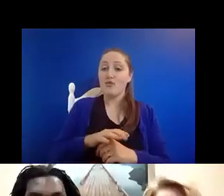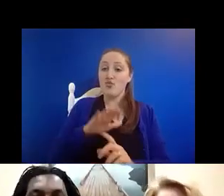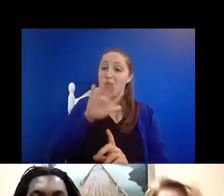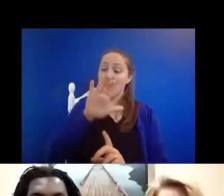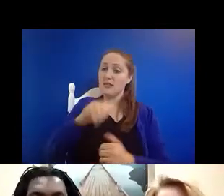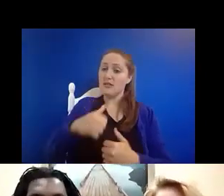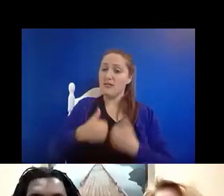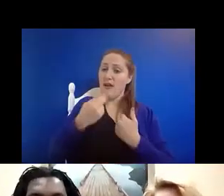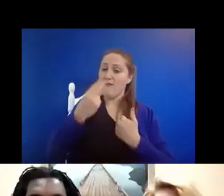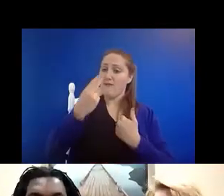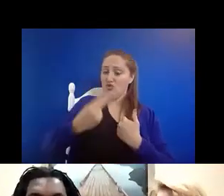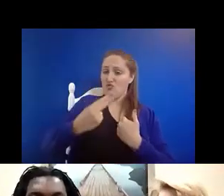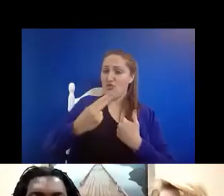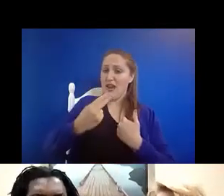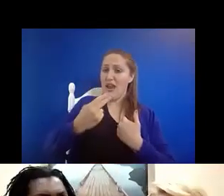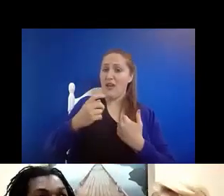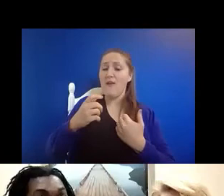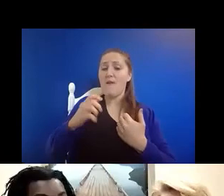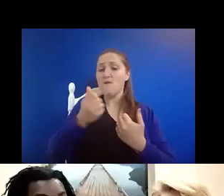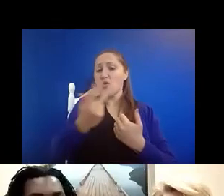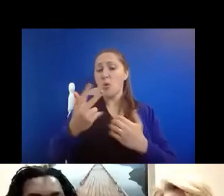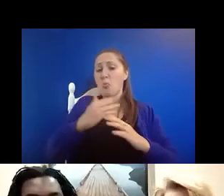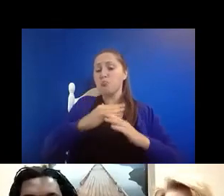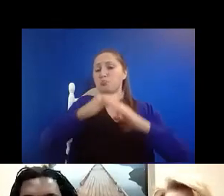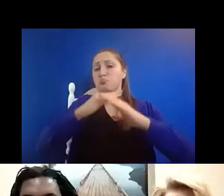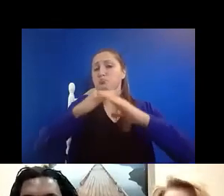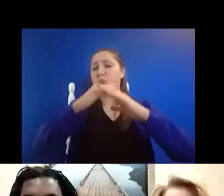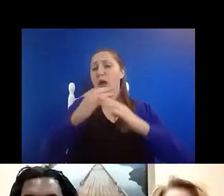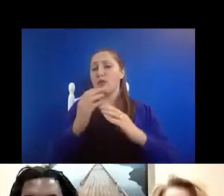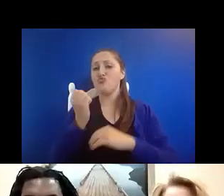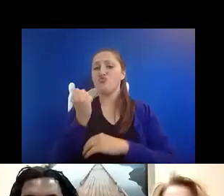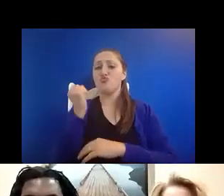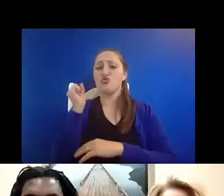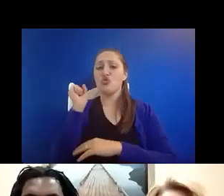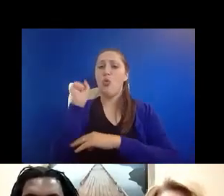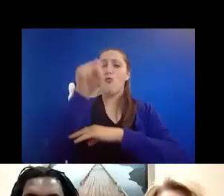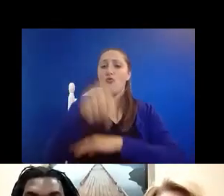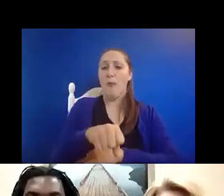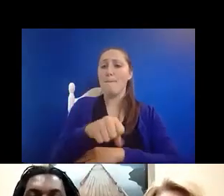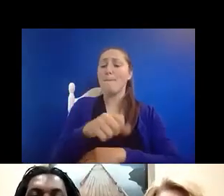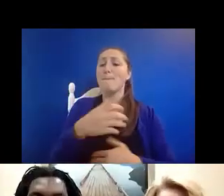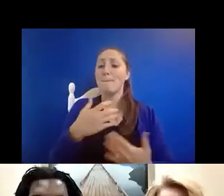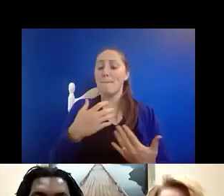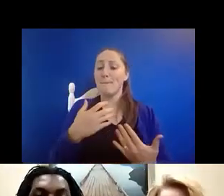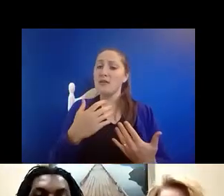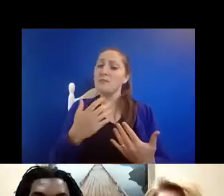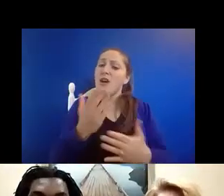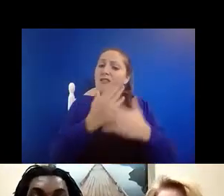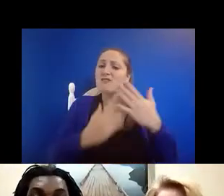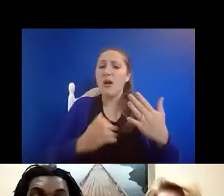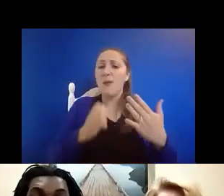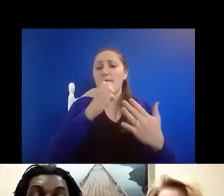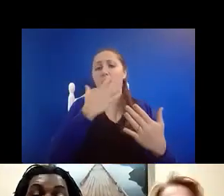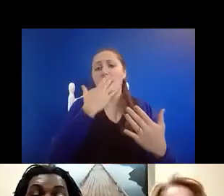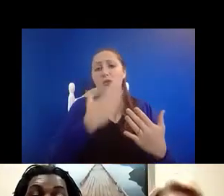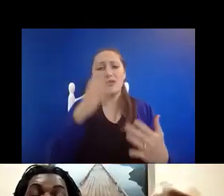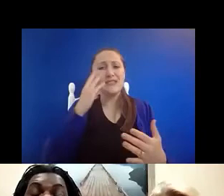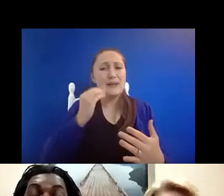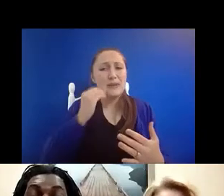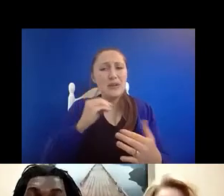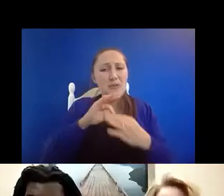some things to overcome, but also he had some not so good experiences with